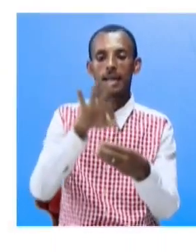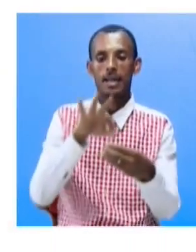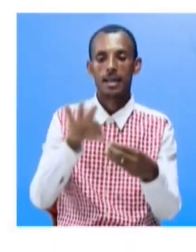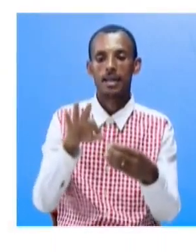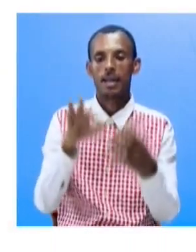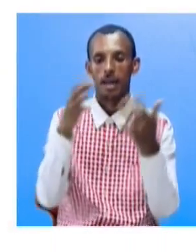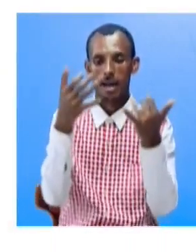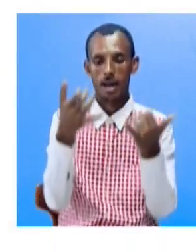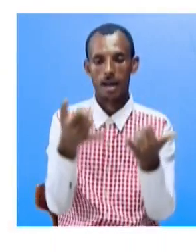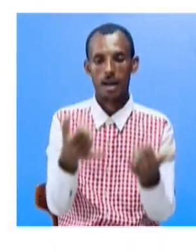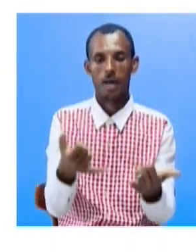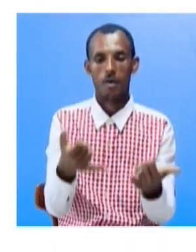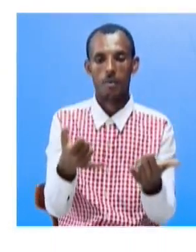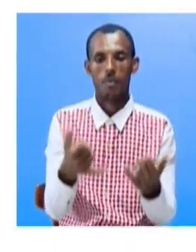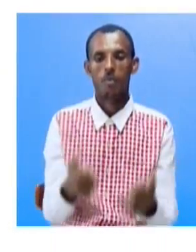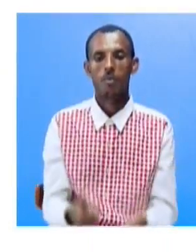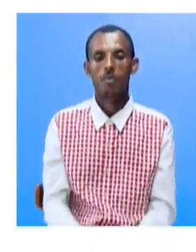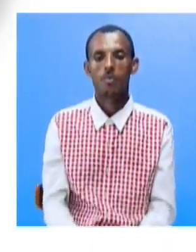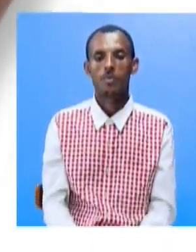Now,